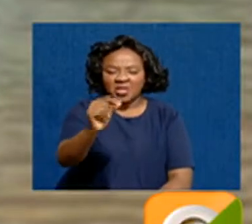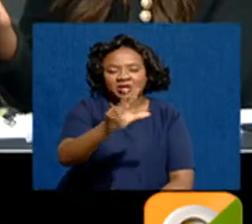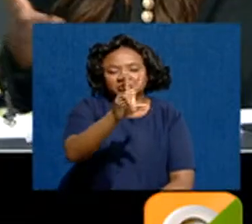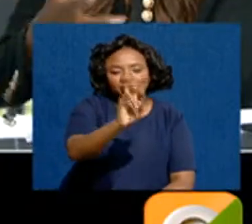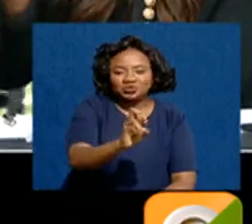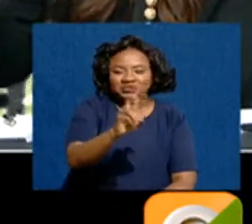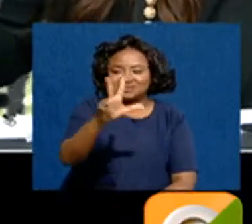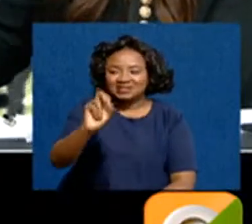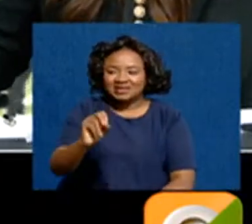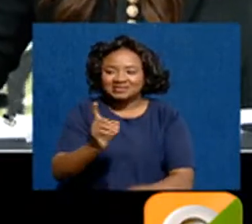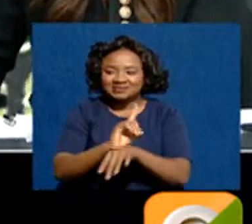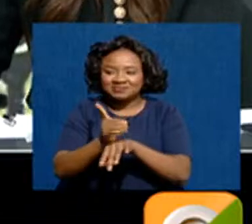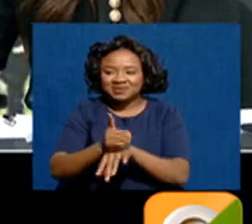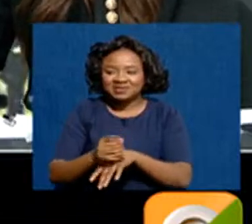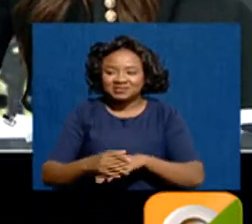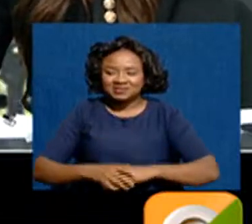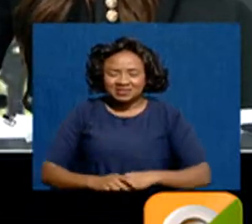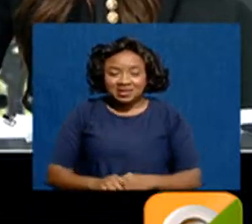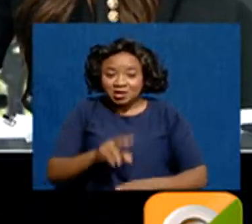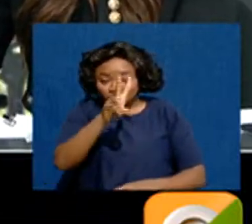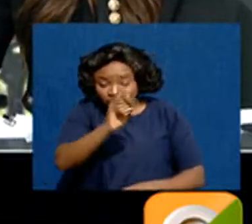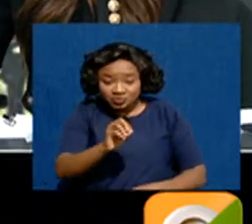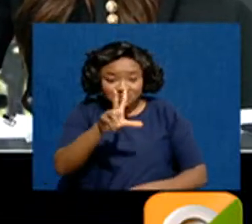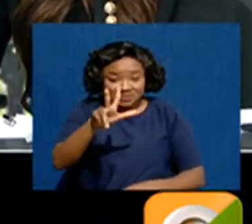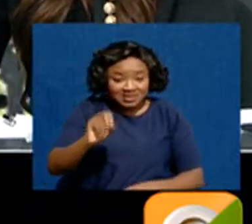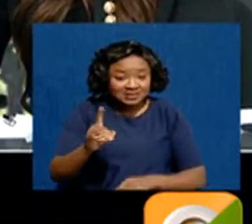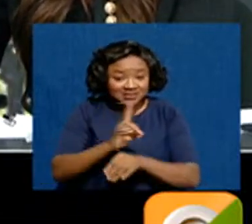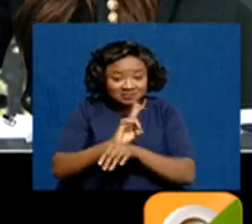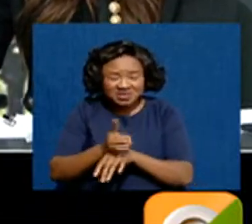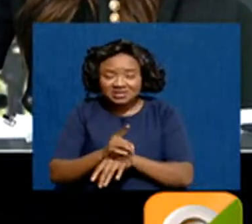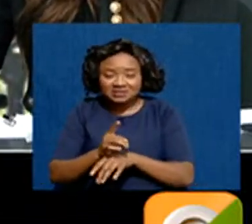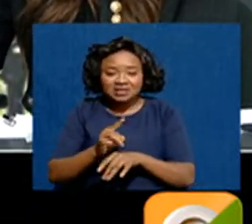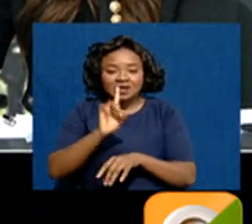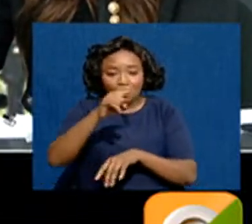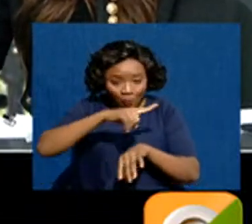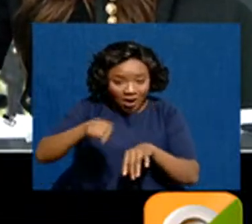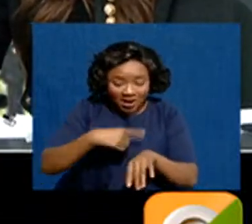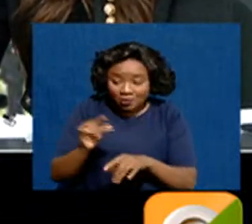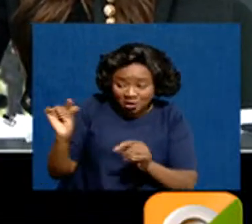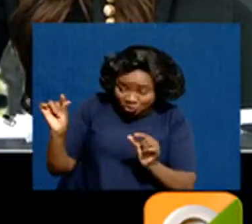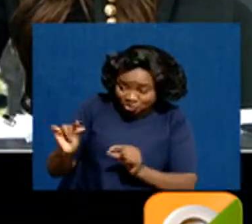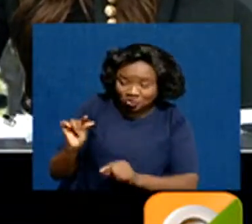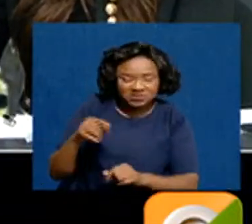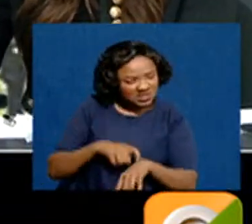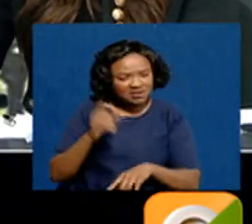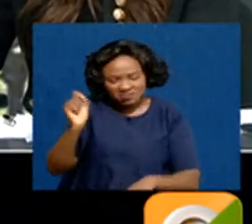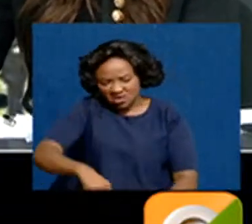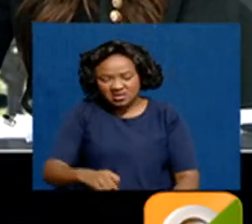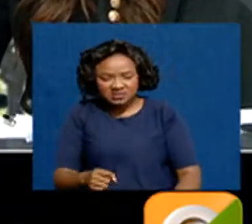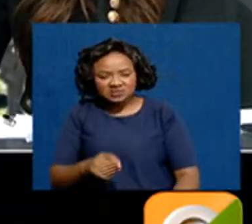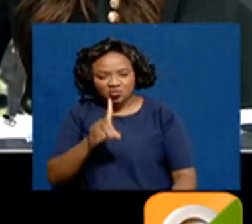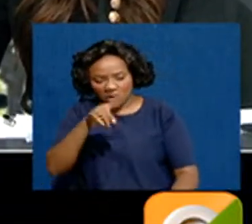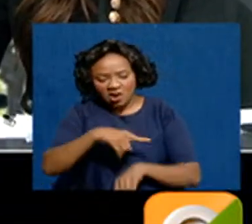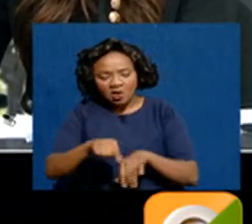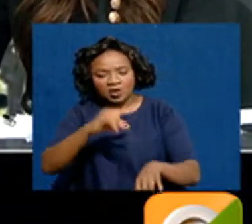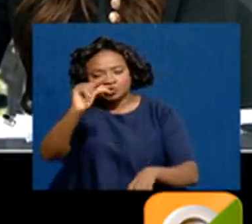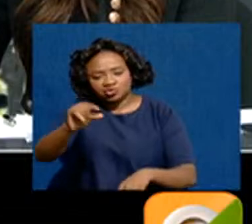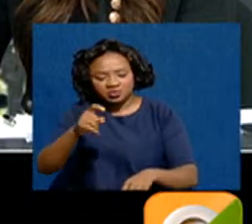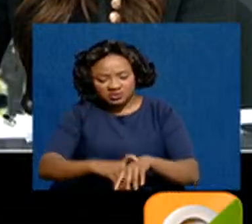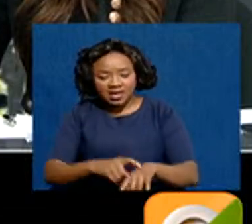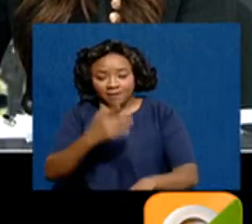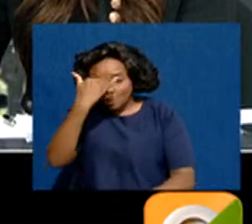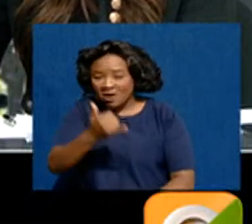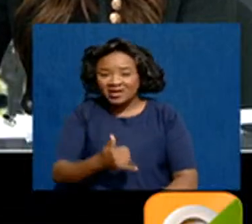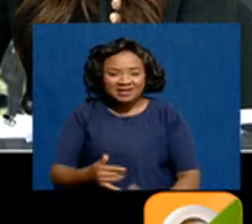and we 20, were, 30 minutes is definitely short. Even 1 hour. Even for me, 1 hour. For you, 1 hour is 1 hour would have been short. Okay. Because, first of all, you need to